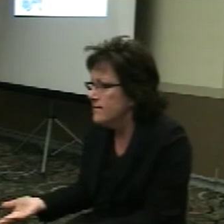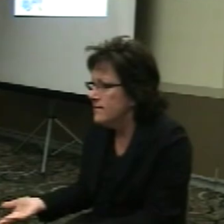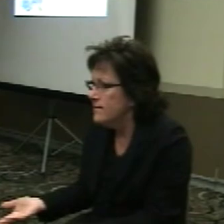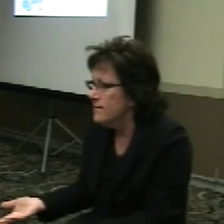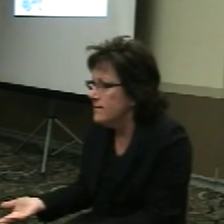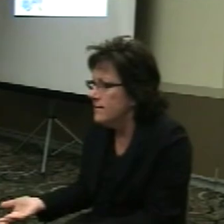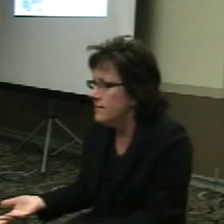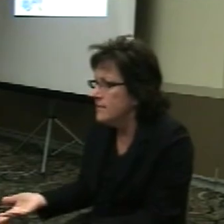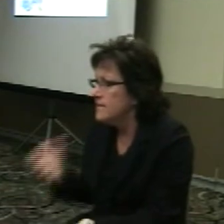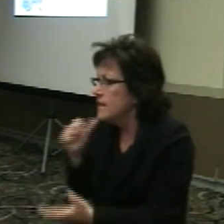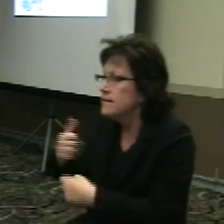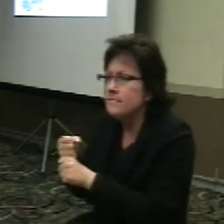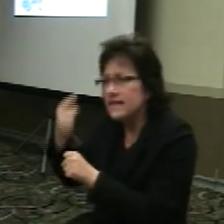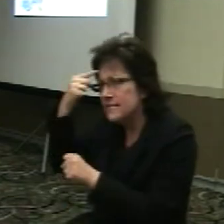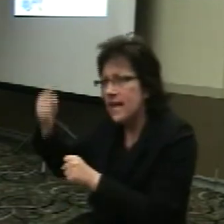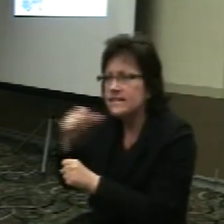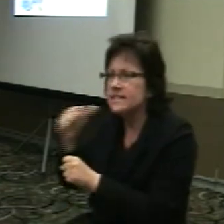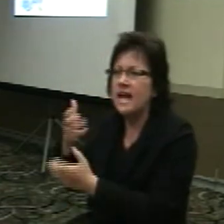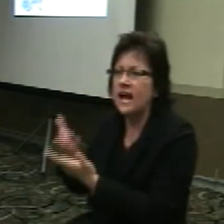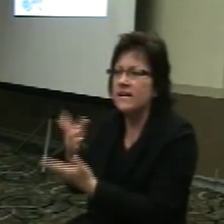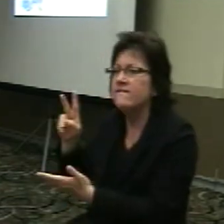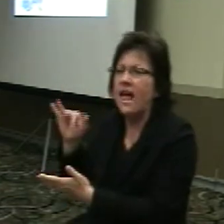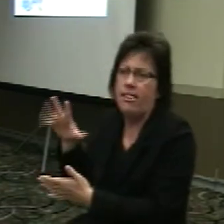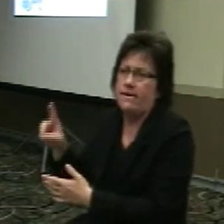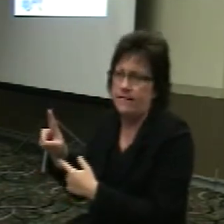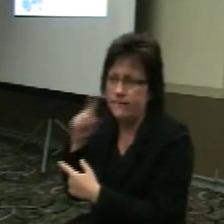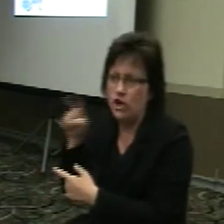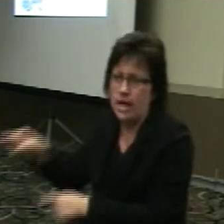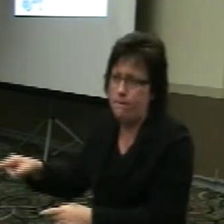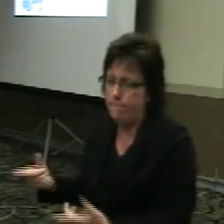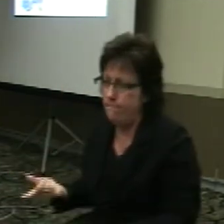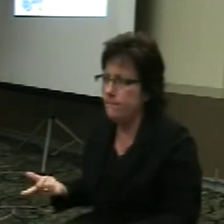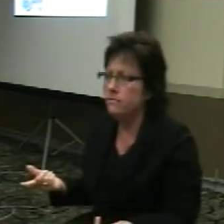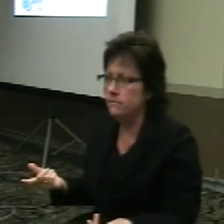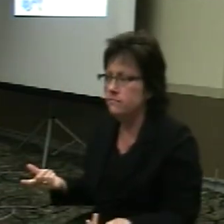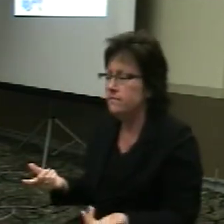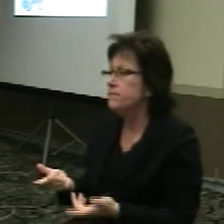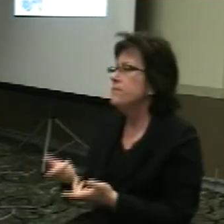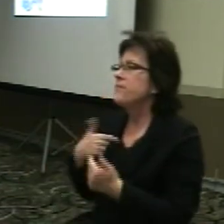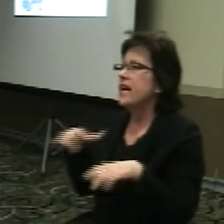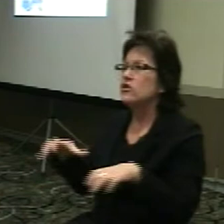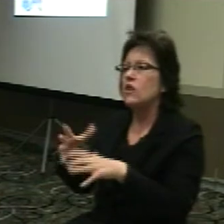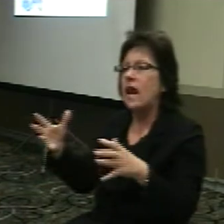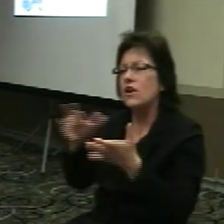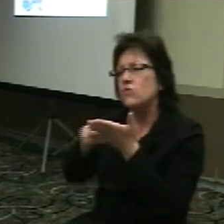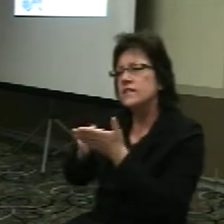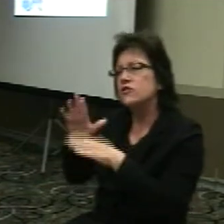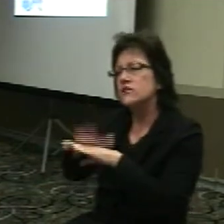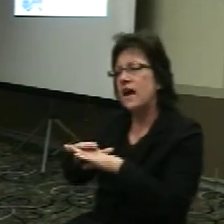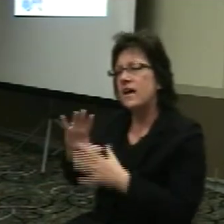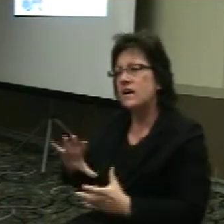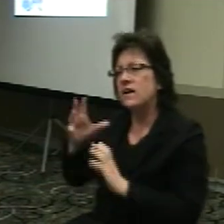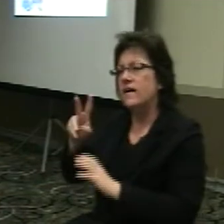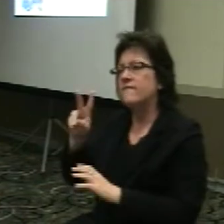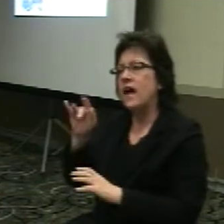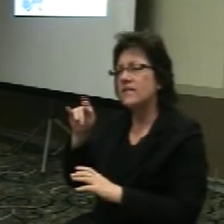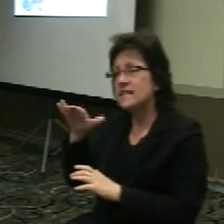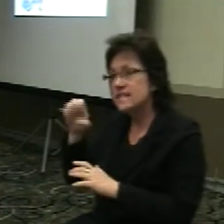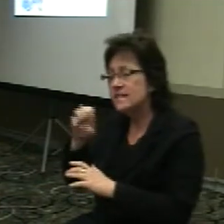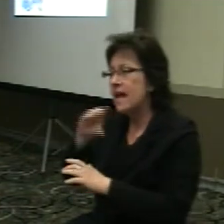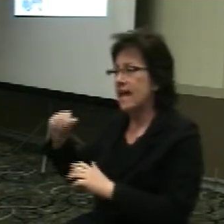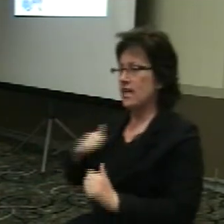because it doesn't have any validity. I may have mentioned this before. I do a lot of research on violence and aggression. And there is